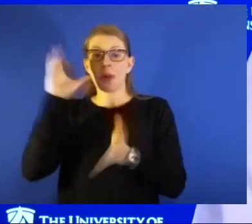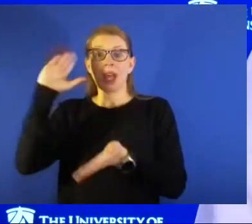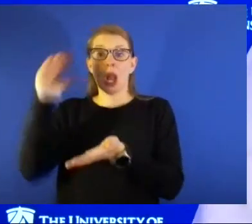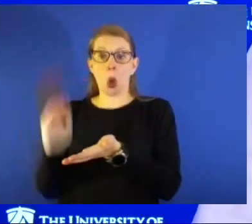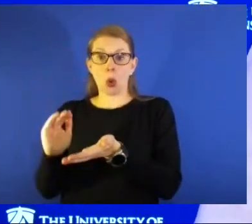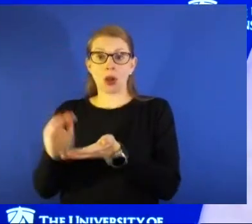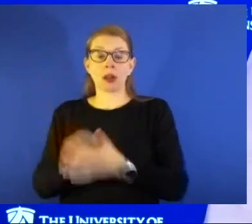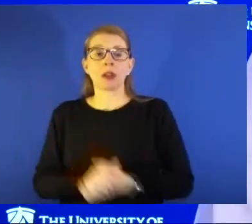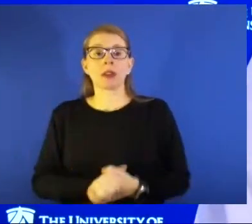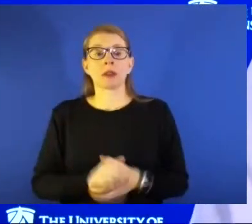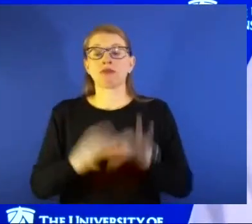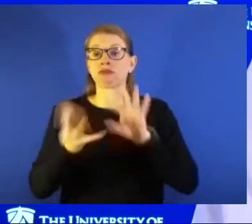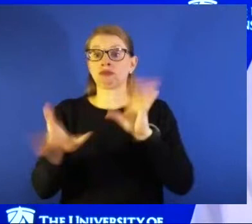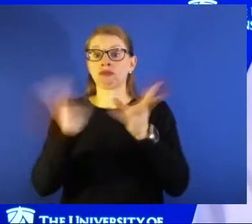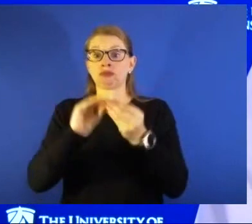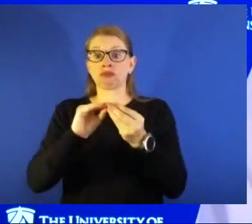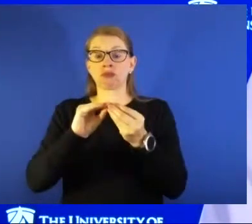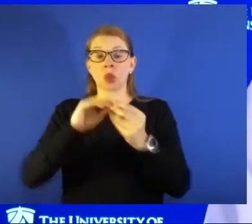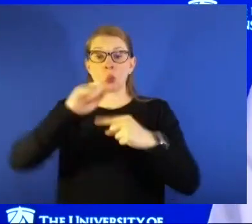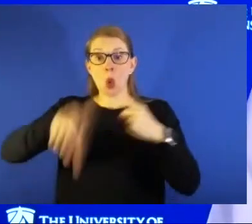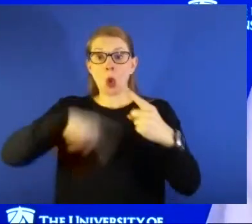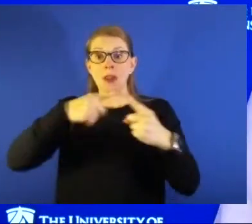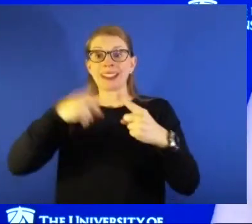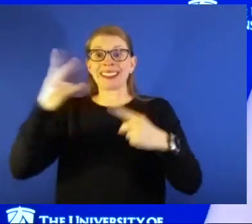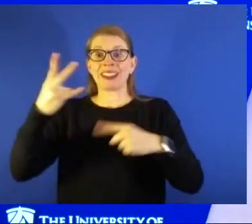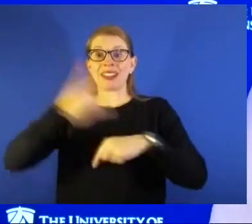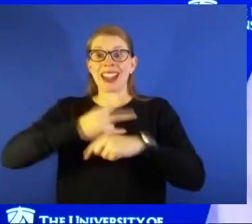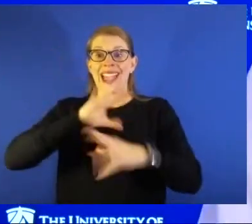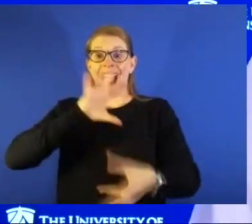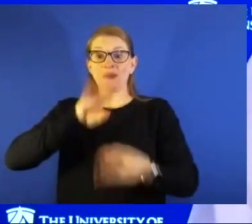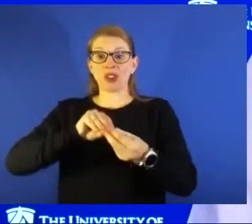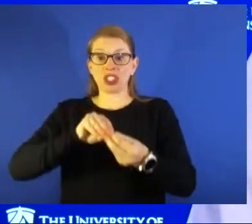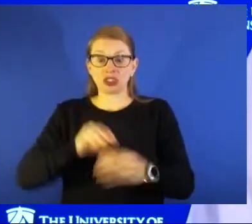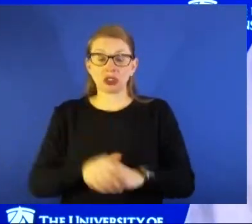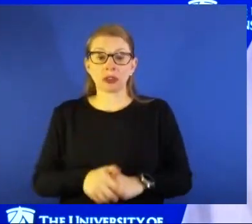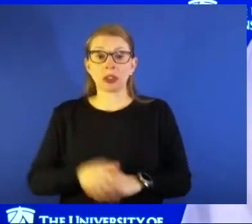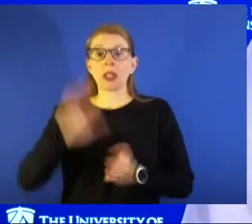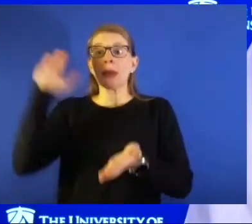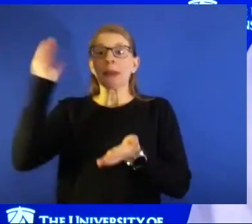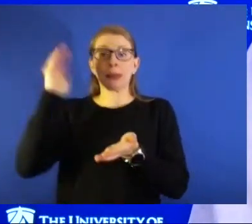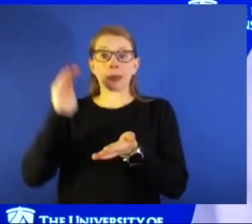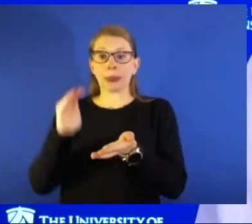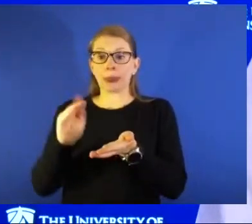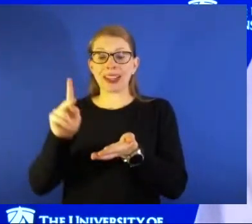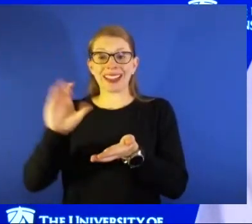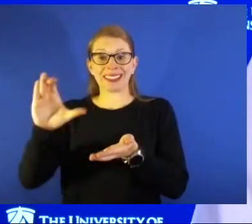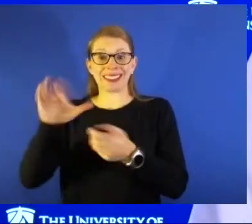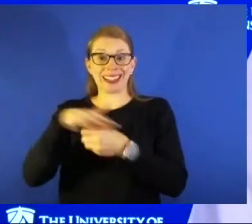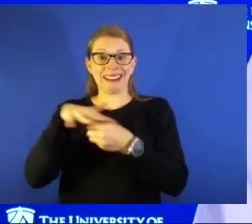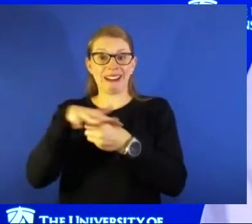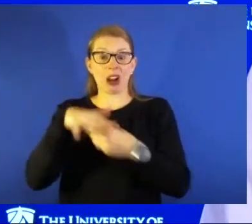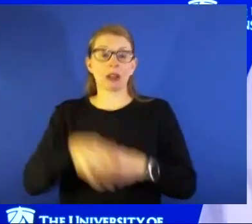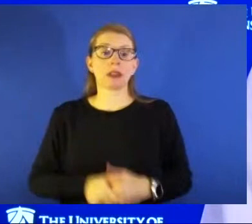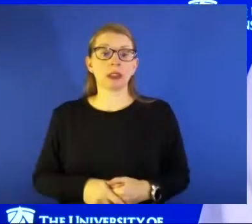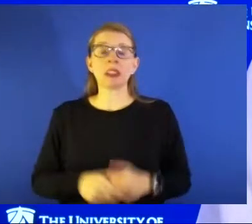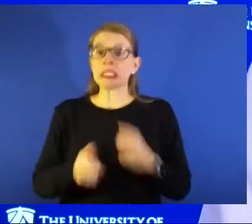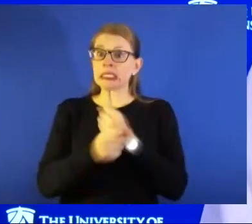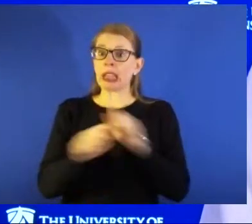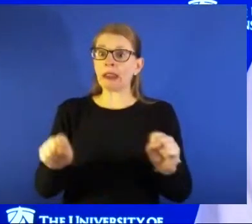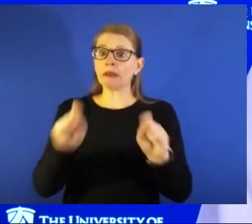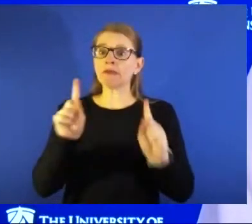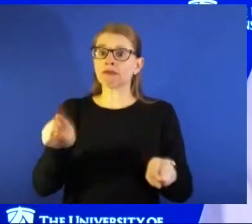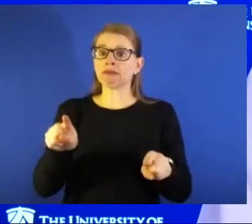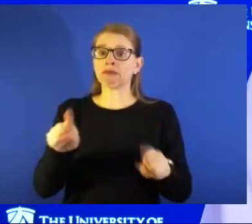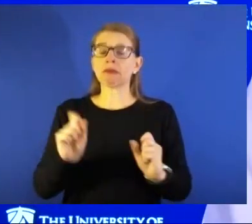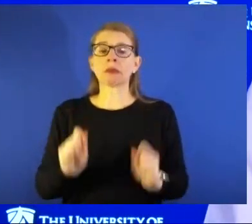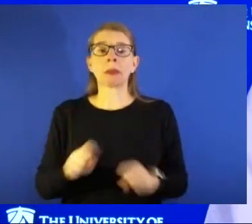the overall rolling 7-day average case numbers, and we know that is going down in the Kansas City metro area, it's certainly safe. Just understand